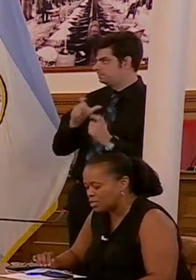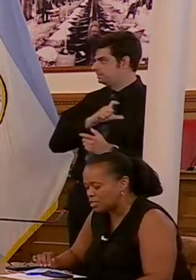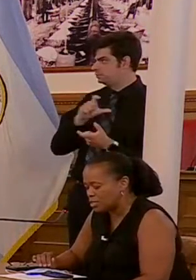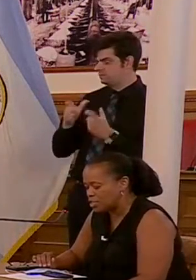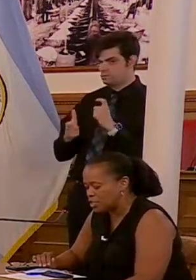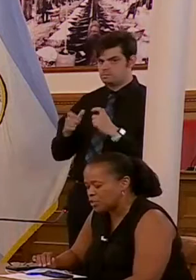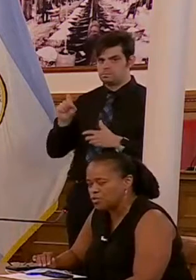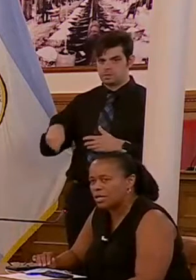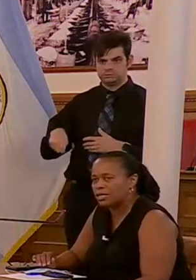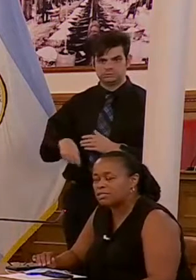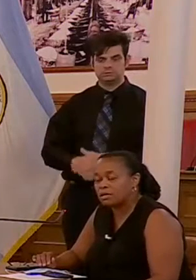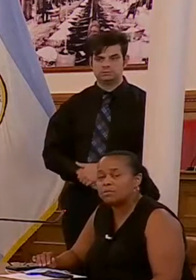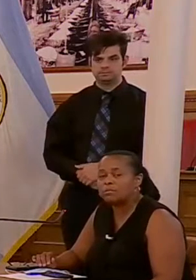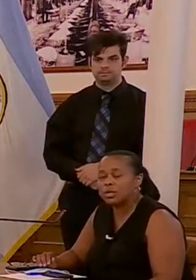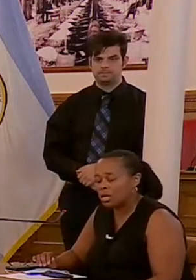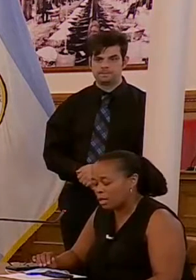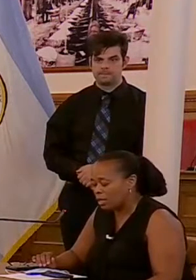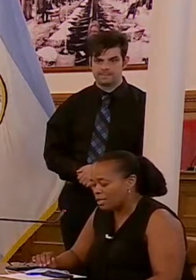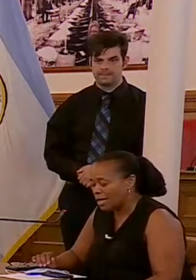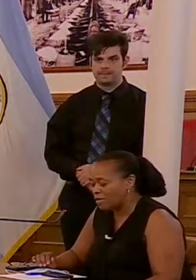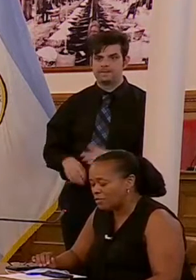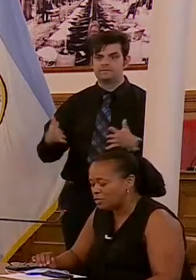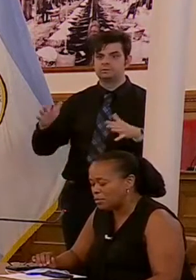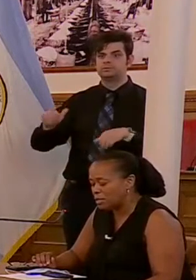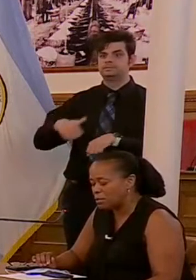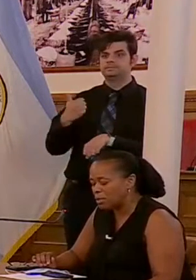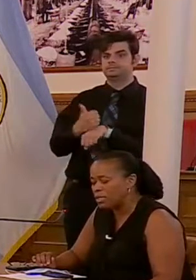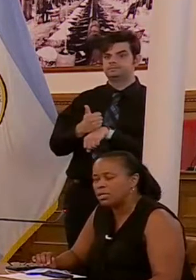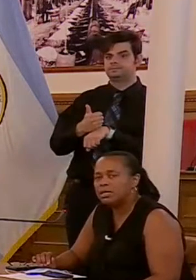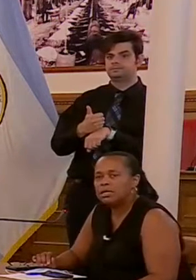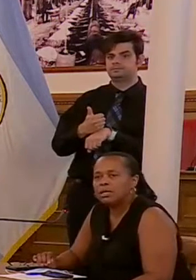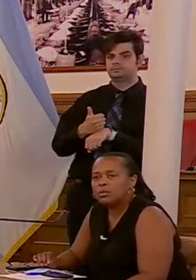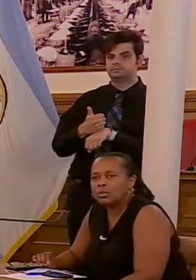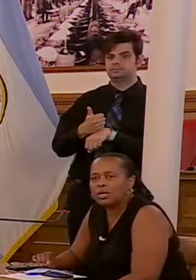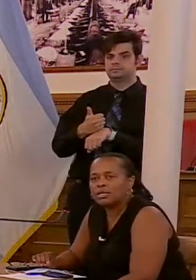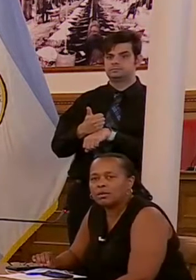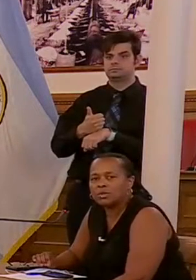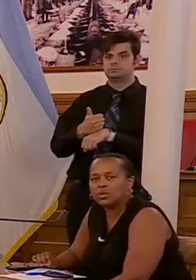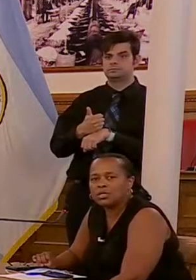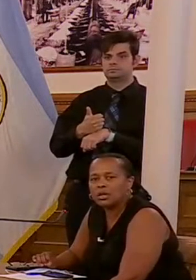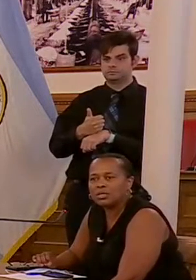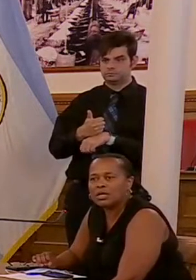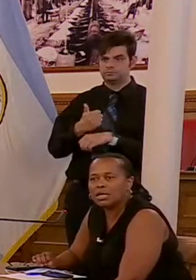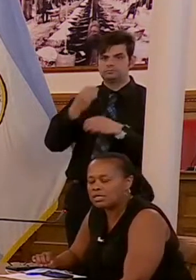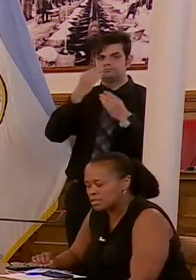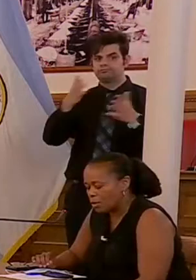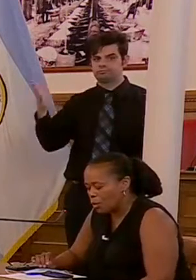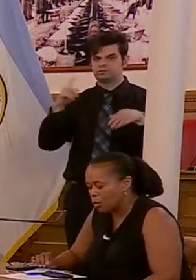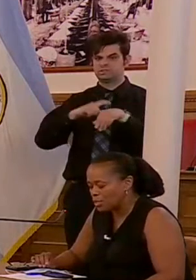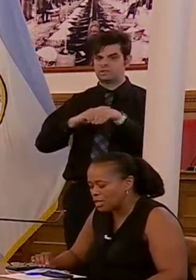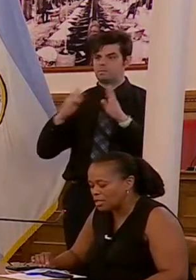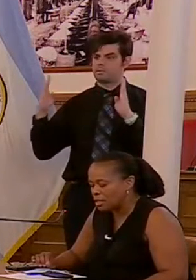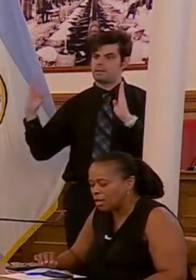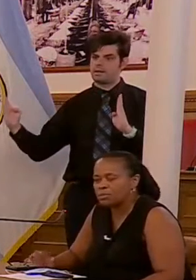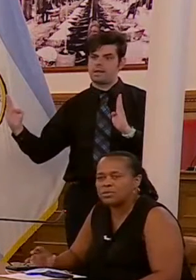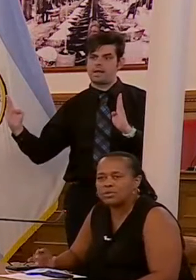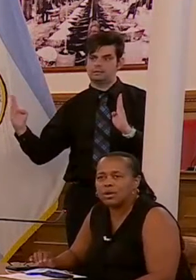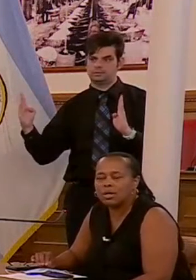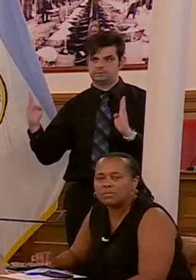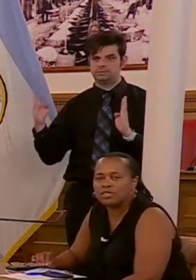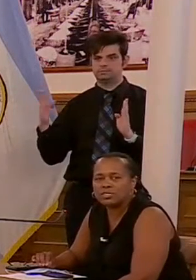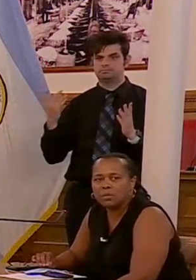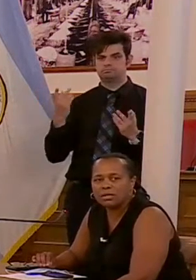that addresses these issues that some that have either been completed, we will get done between 30 days or within up